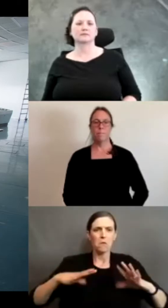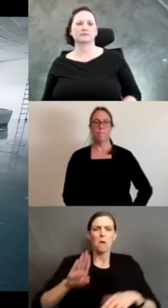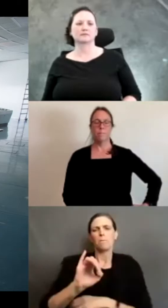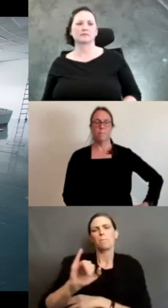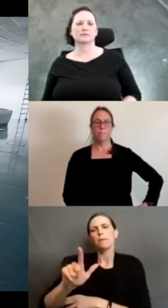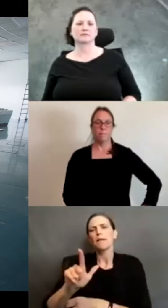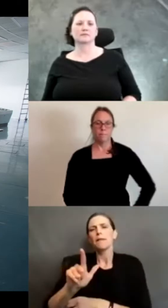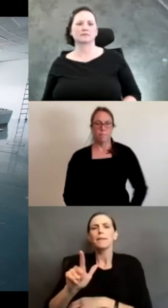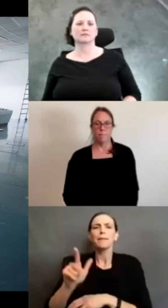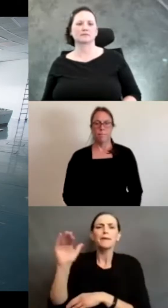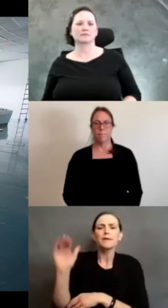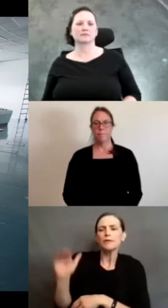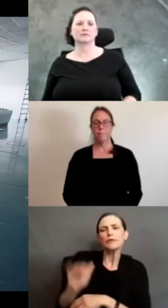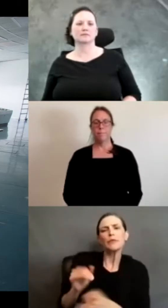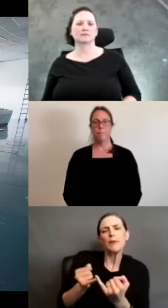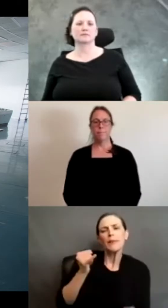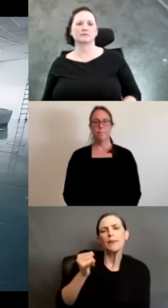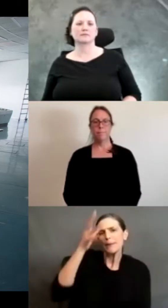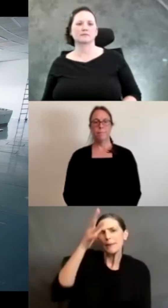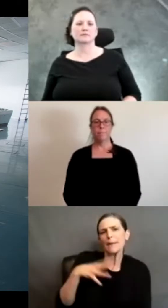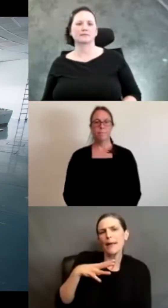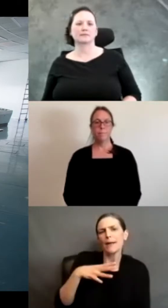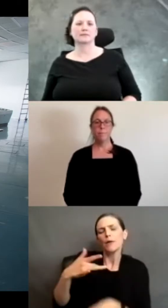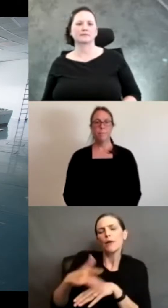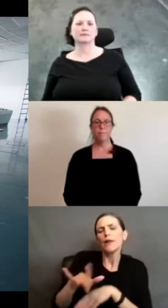his early 40s with blonde hair.